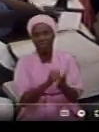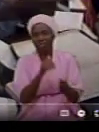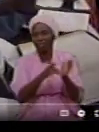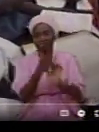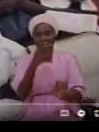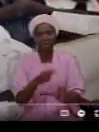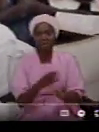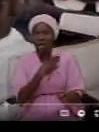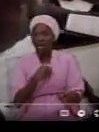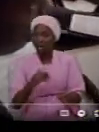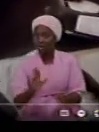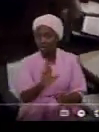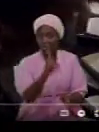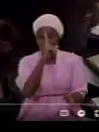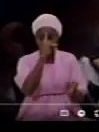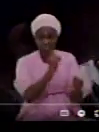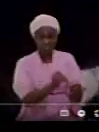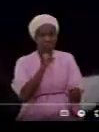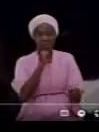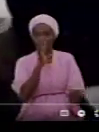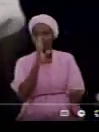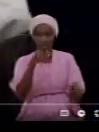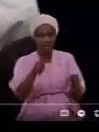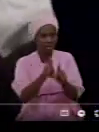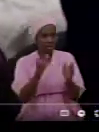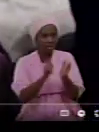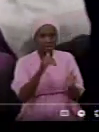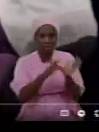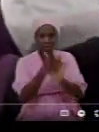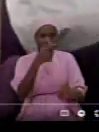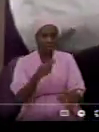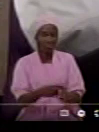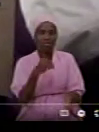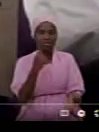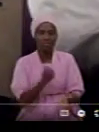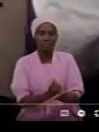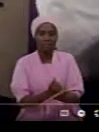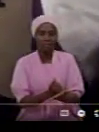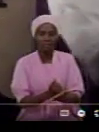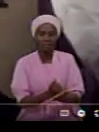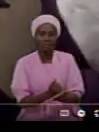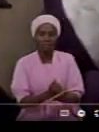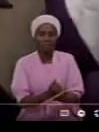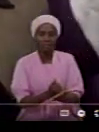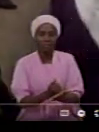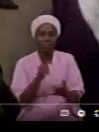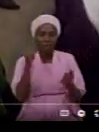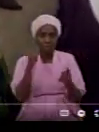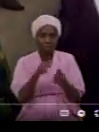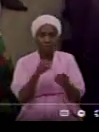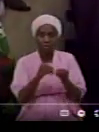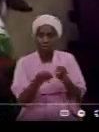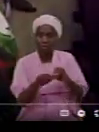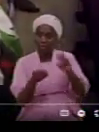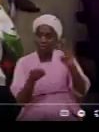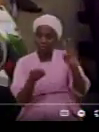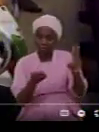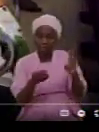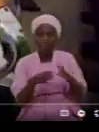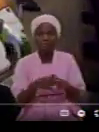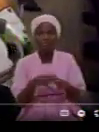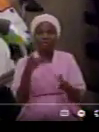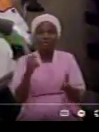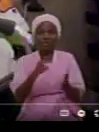faith will not be like that in Jesus' name. We're coming to point number two, the evidence and